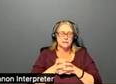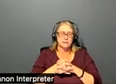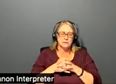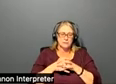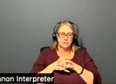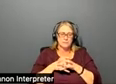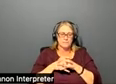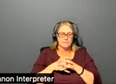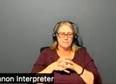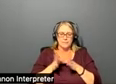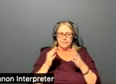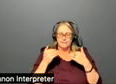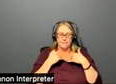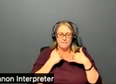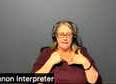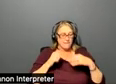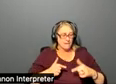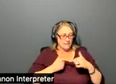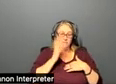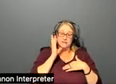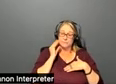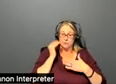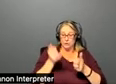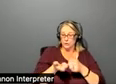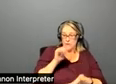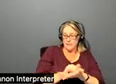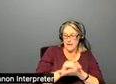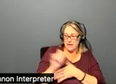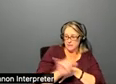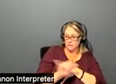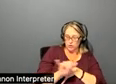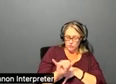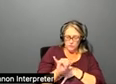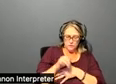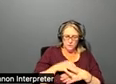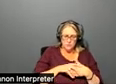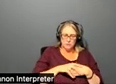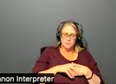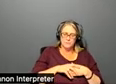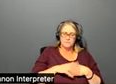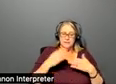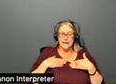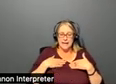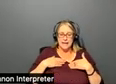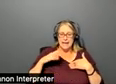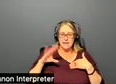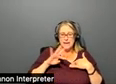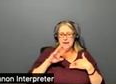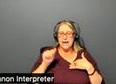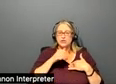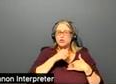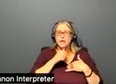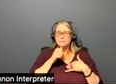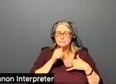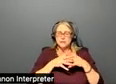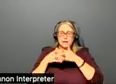and have lived experience in intersectionality as well. I am an Asian American woman.